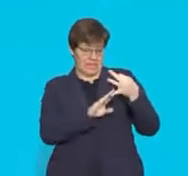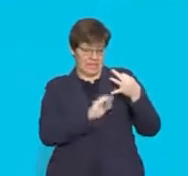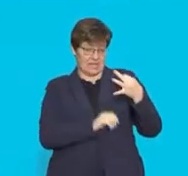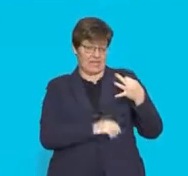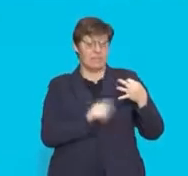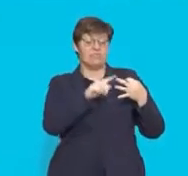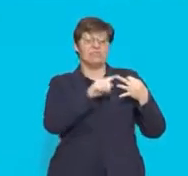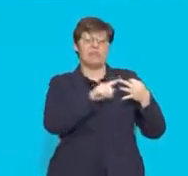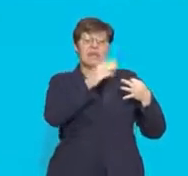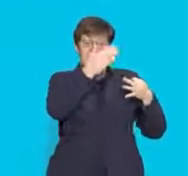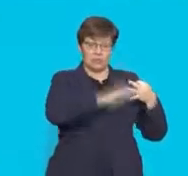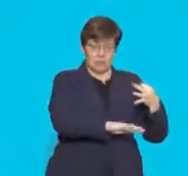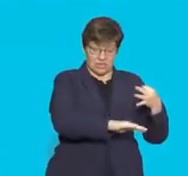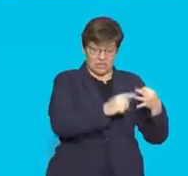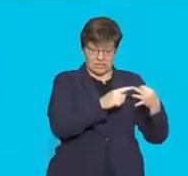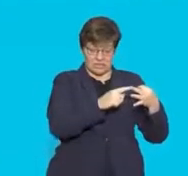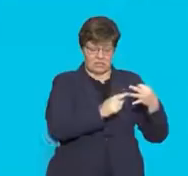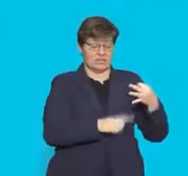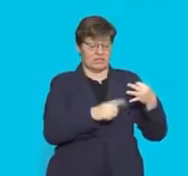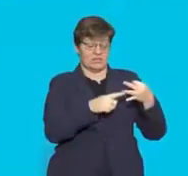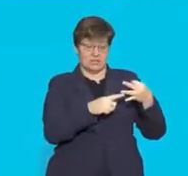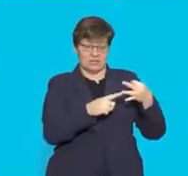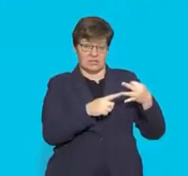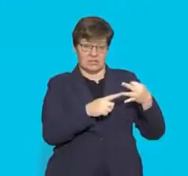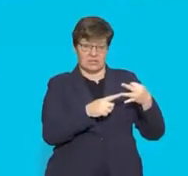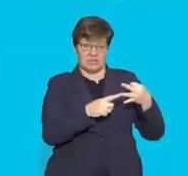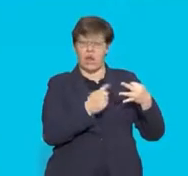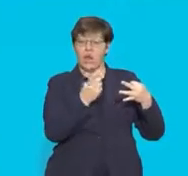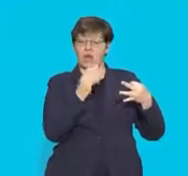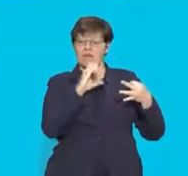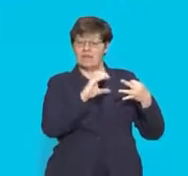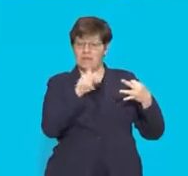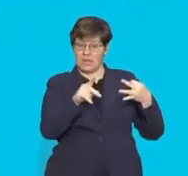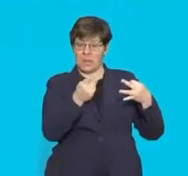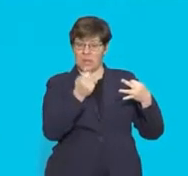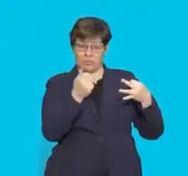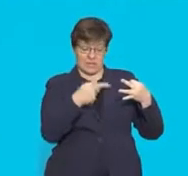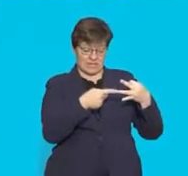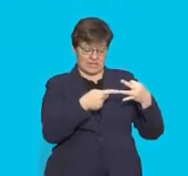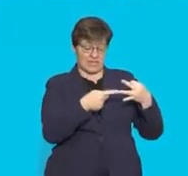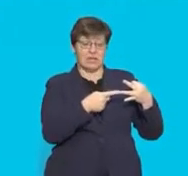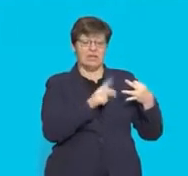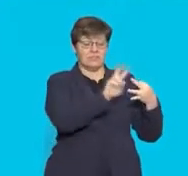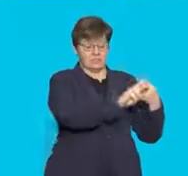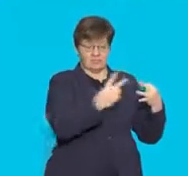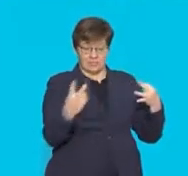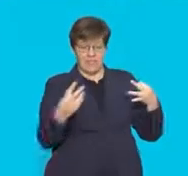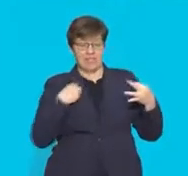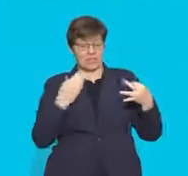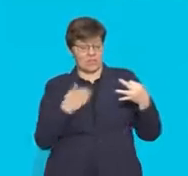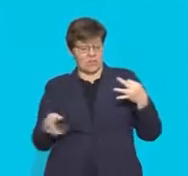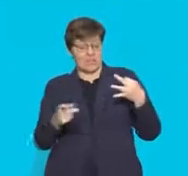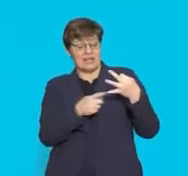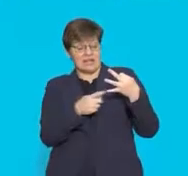actually. We did the depreciation, which was number 1. Number 2, we did the cost price, the transfer into the asset disposal